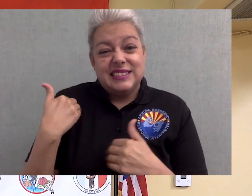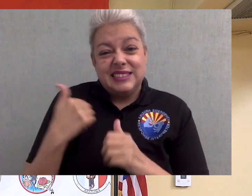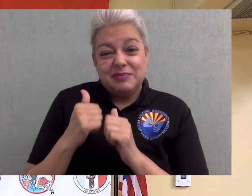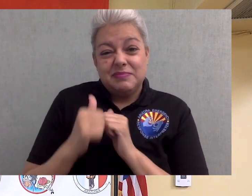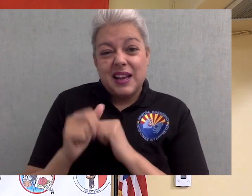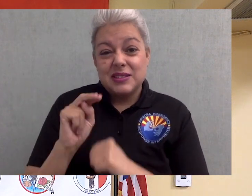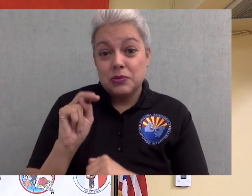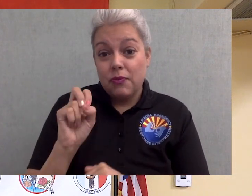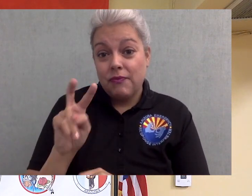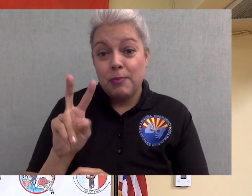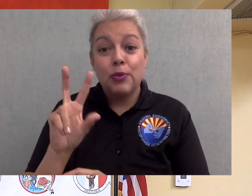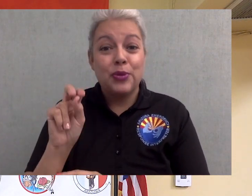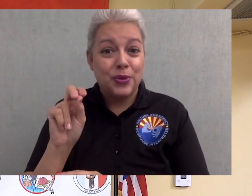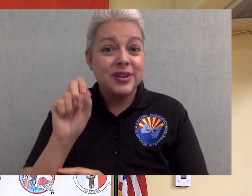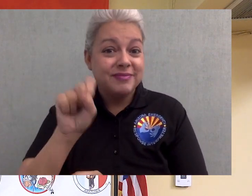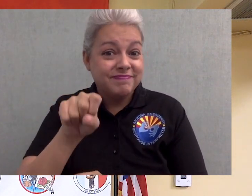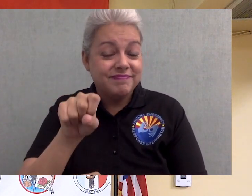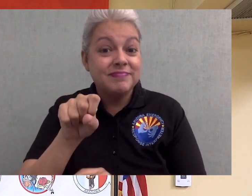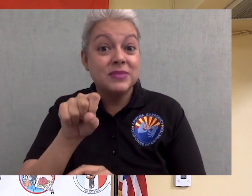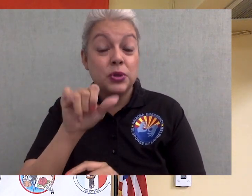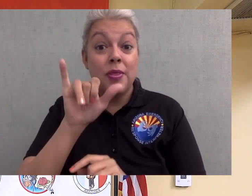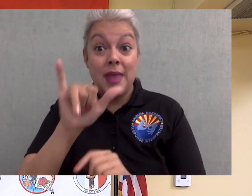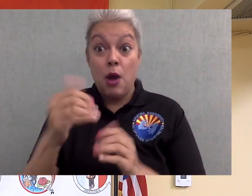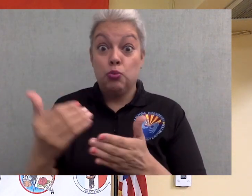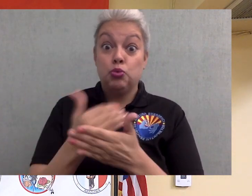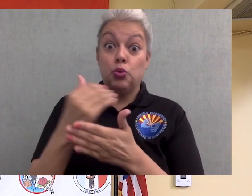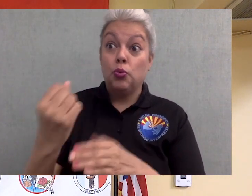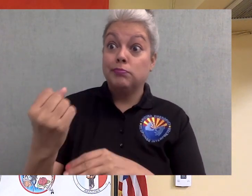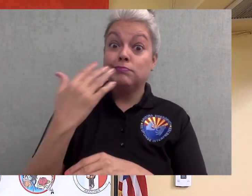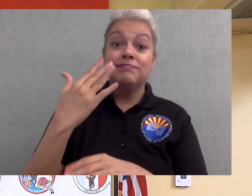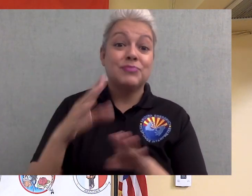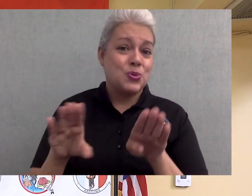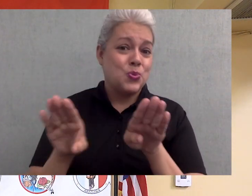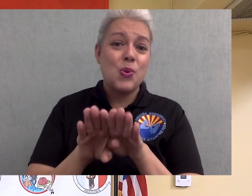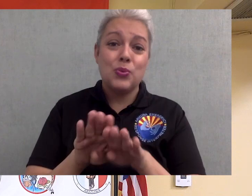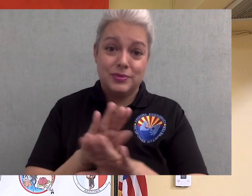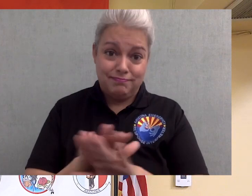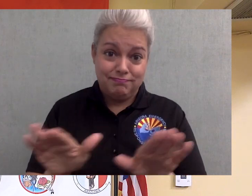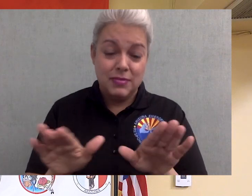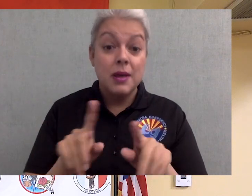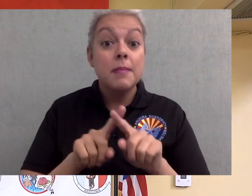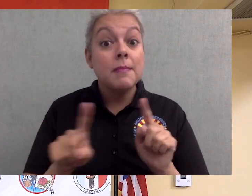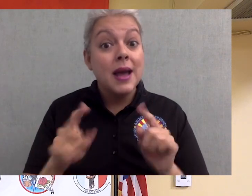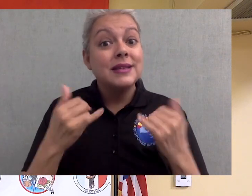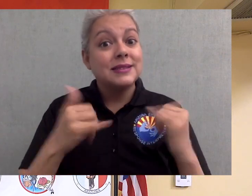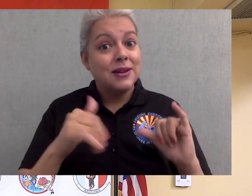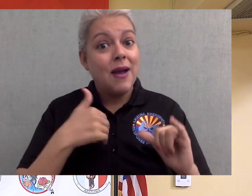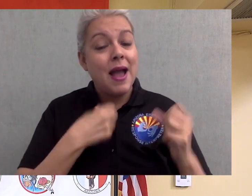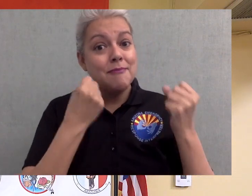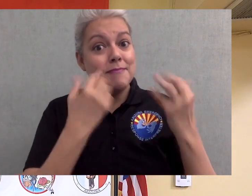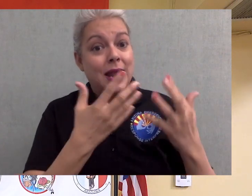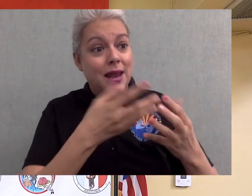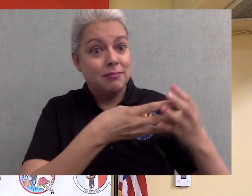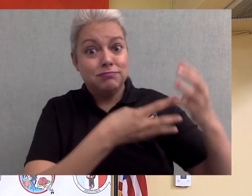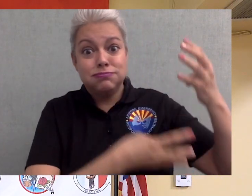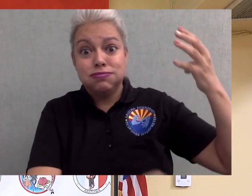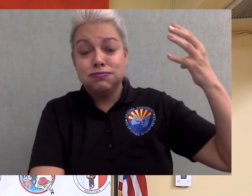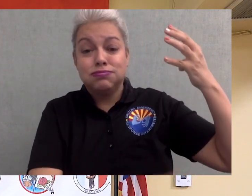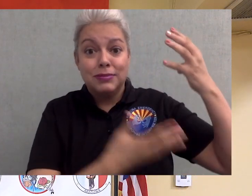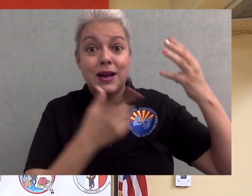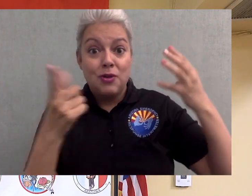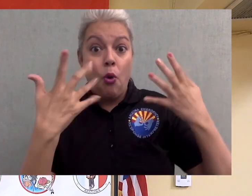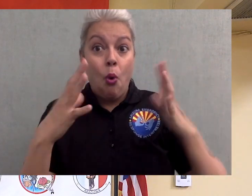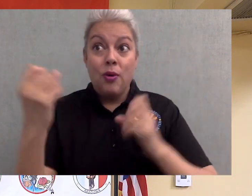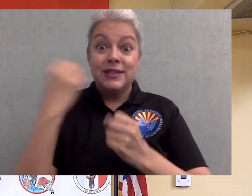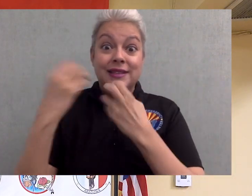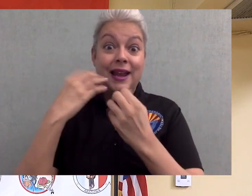November 30th, so that is currently closed, but there are a significant amount of applications that are still